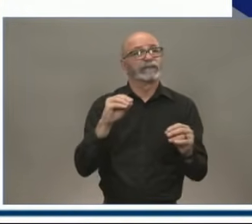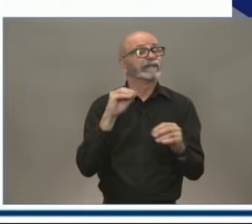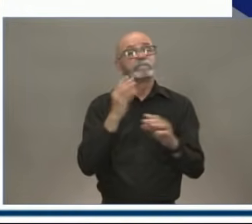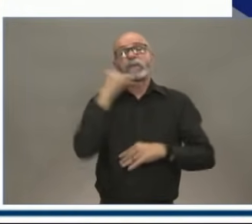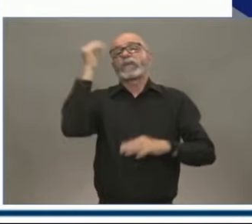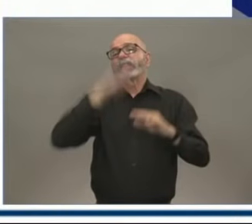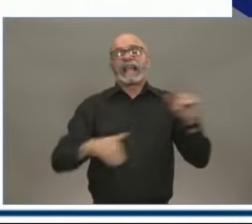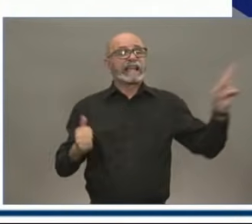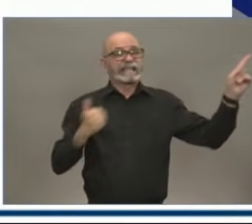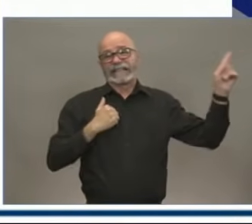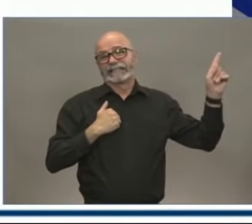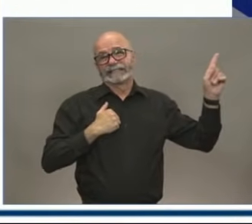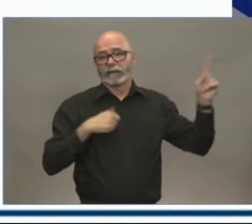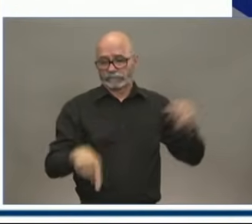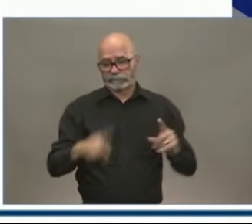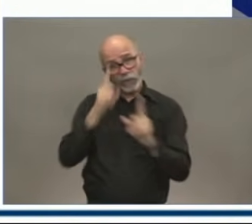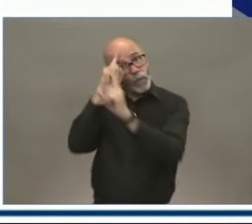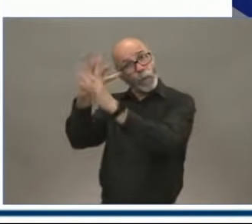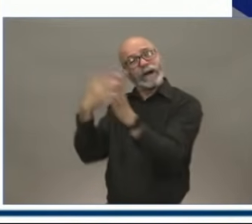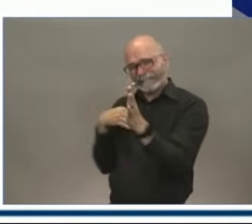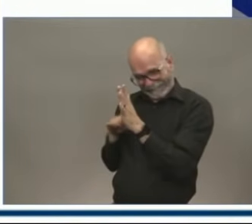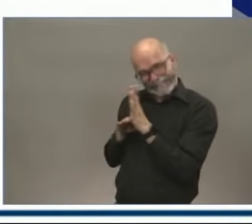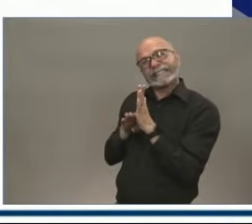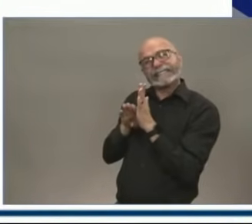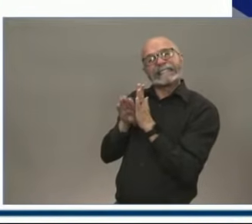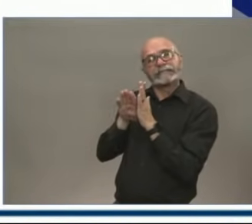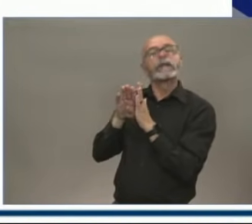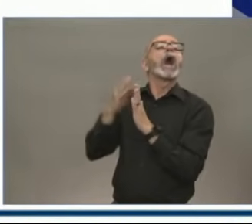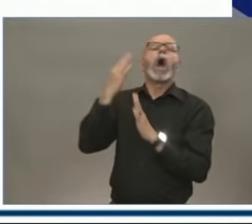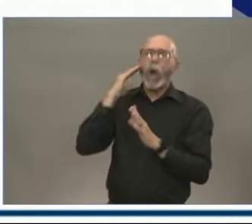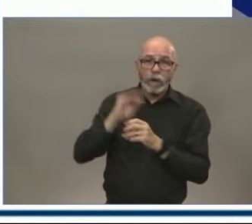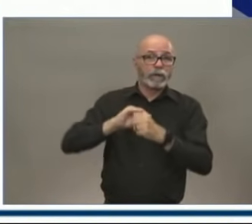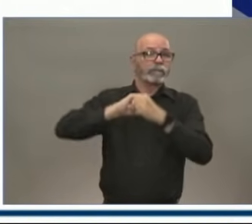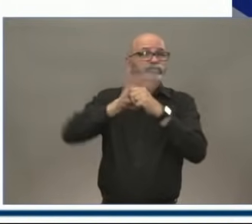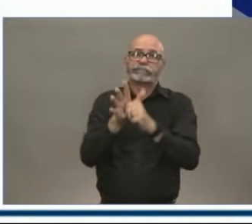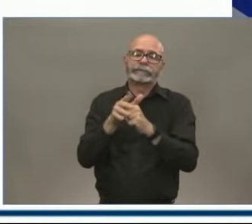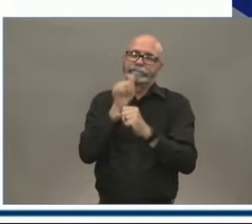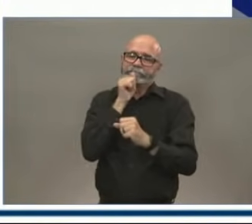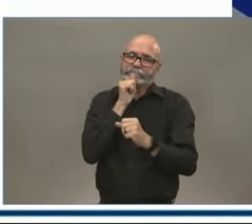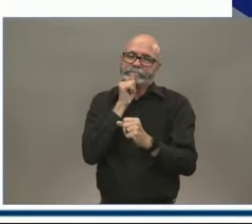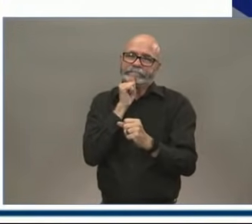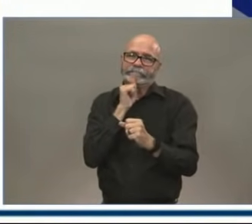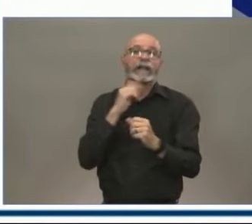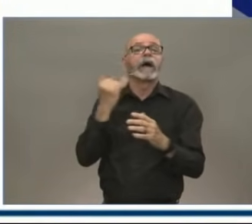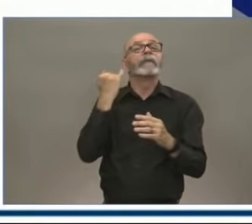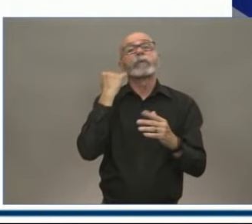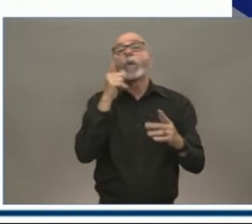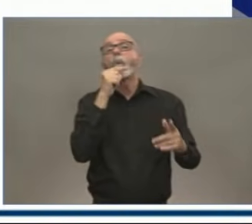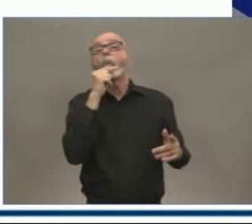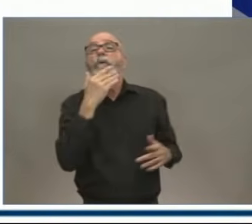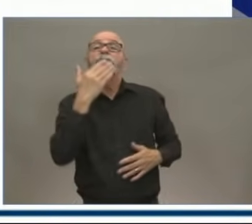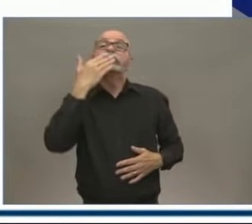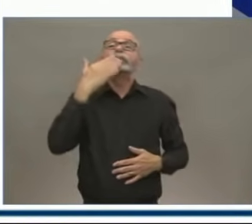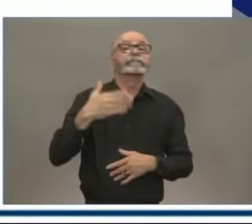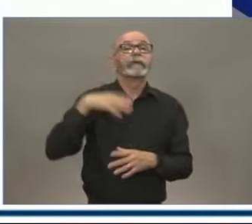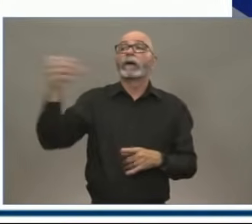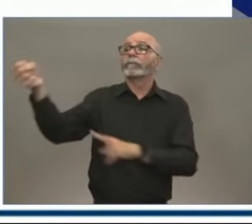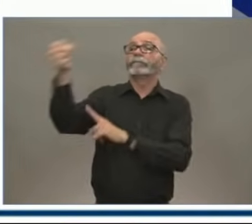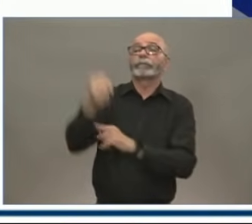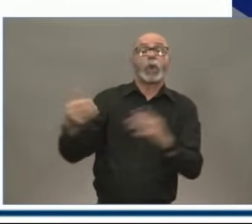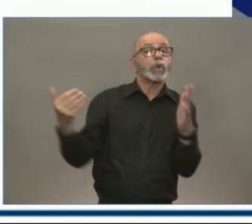way. And I will do whatever I can to help whoever becomes the next Premier to do that and to continue to support this